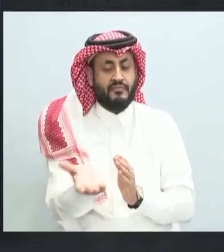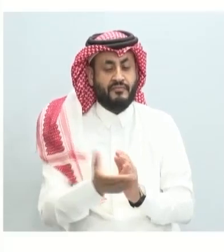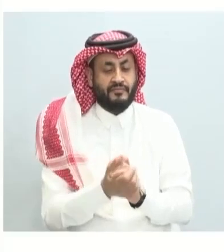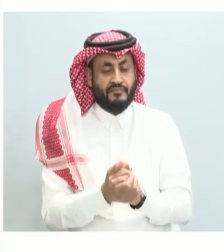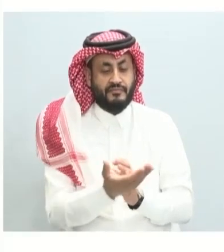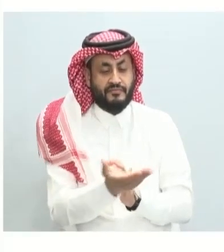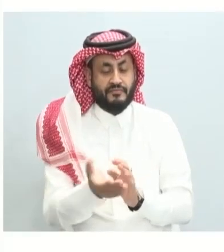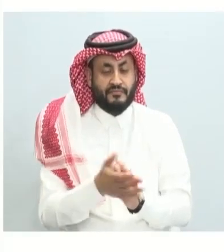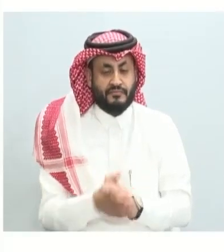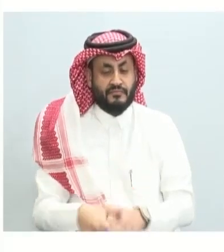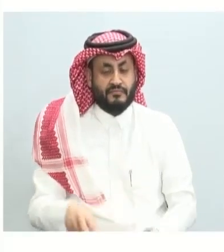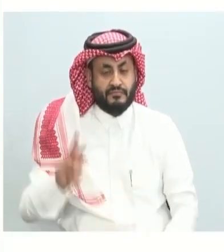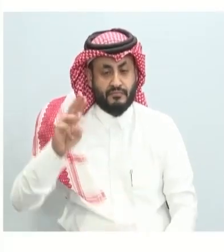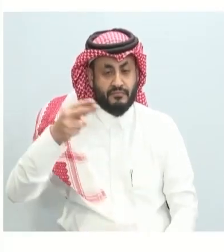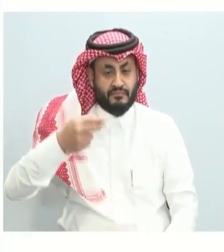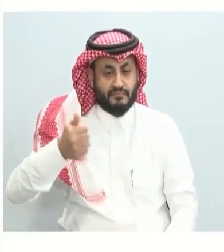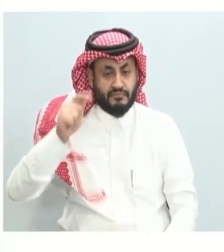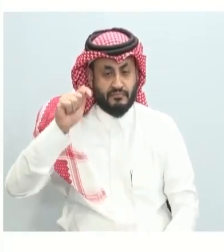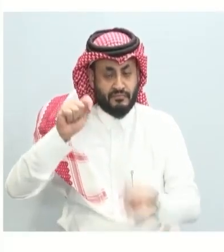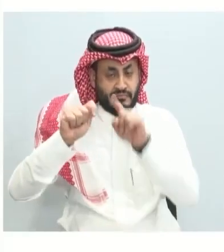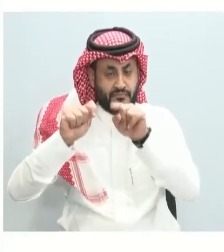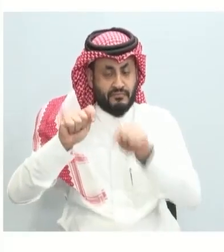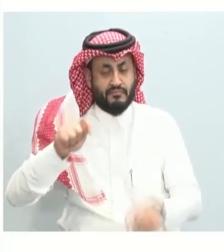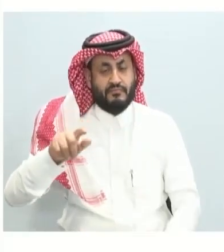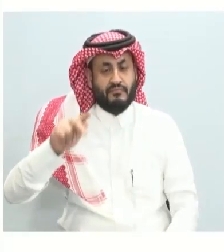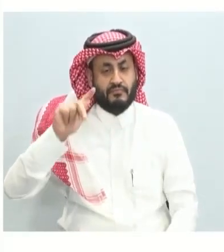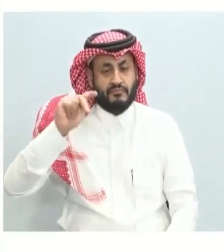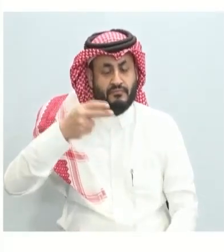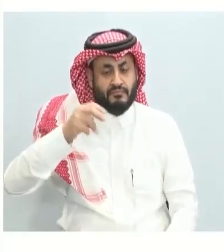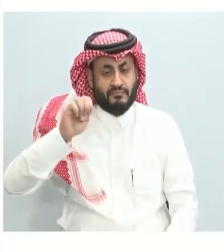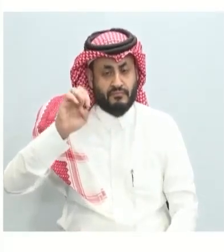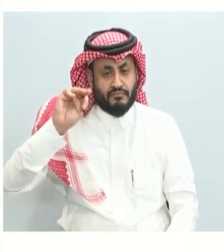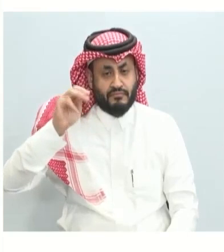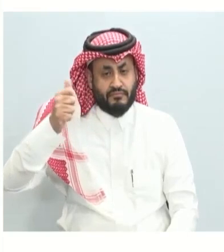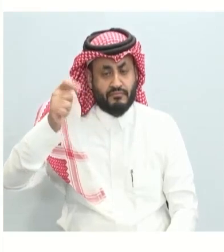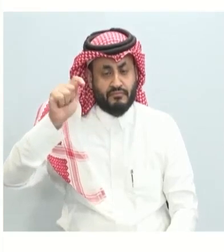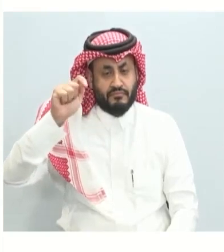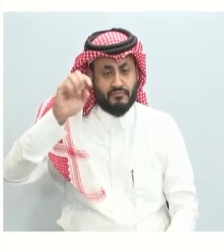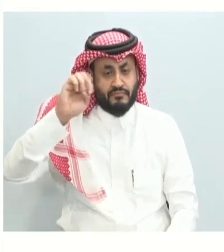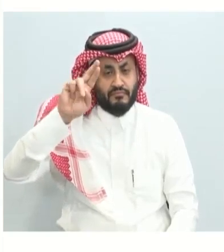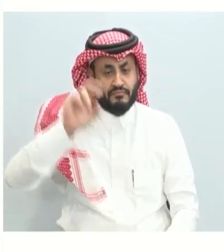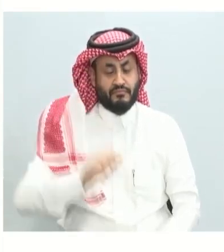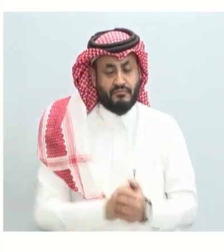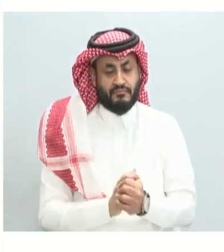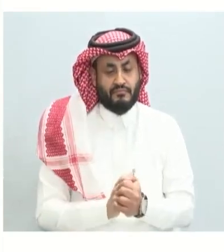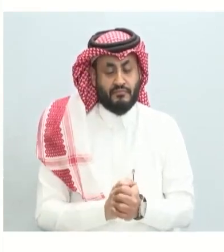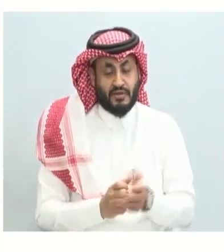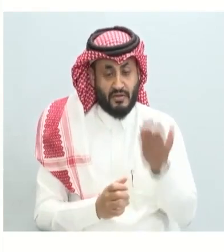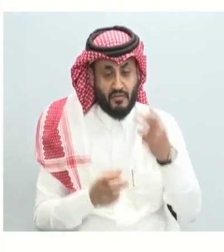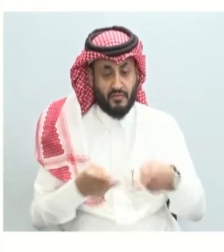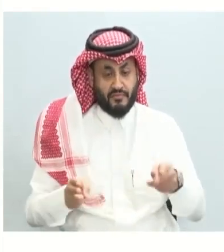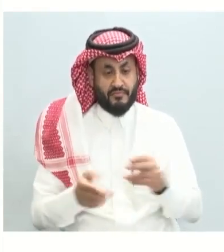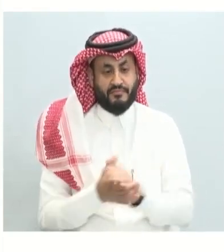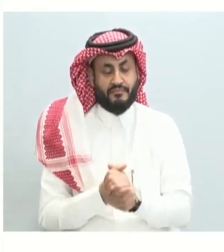question, what's the matter? So this is all about our chant that we have learned